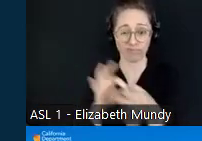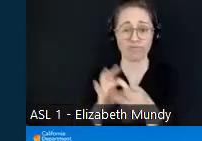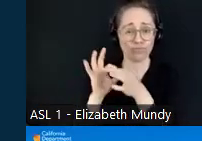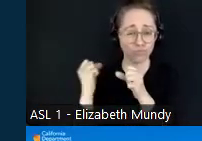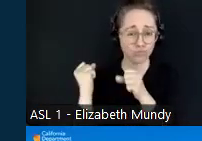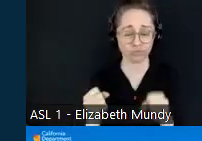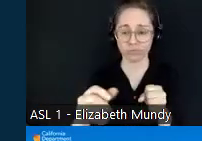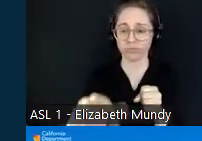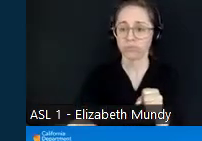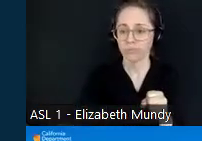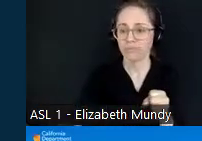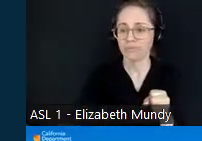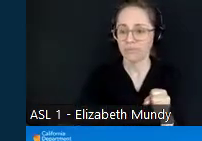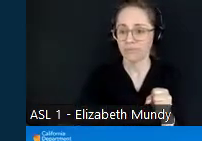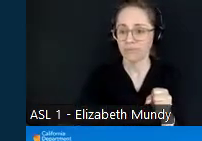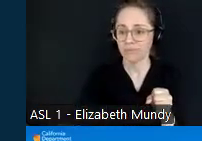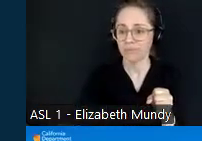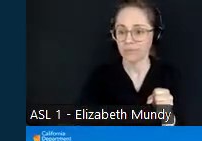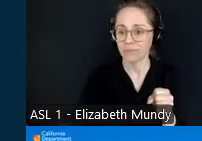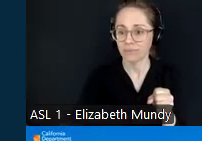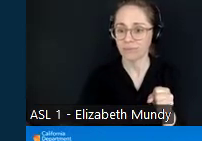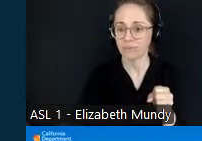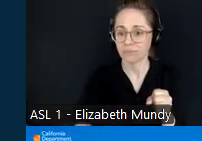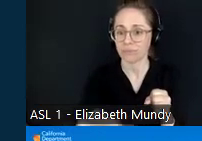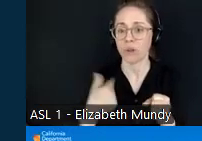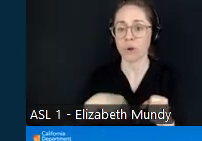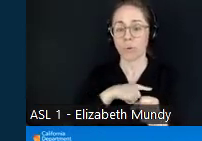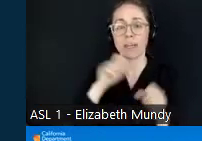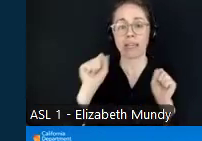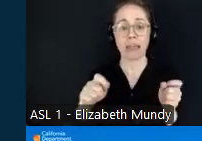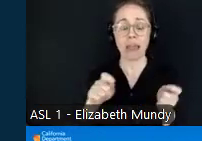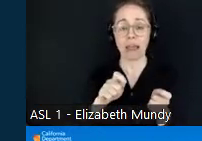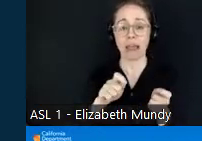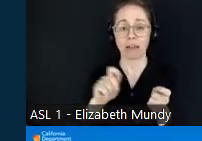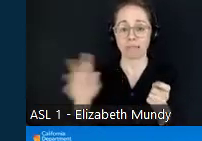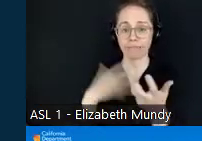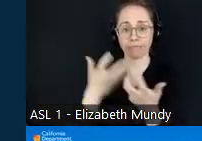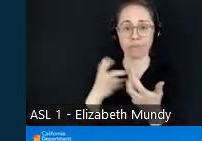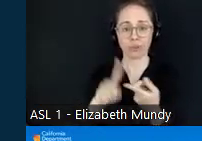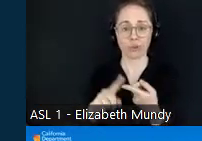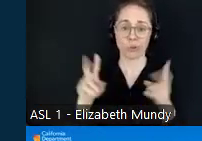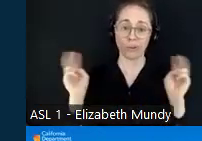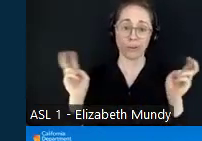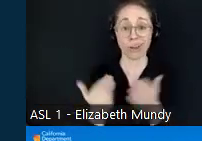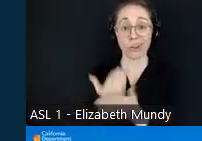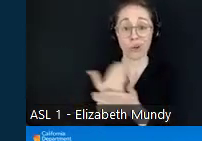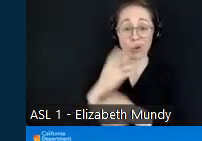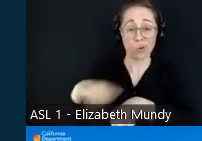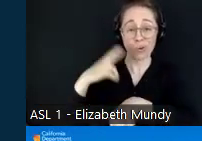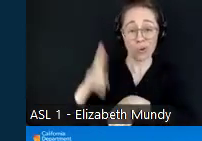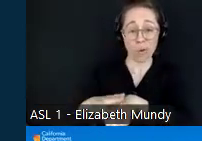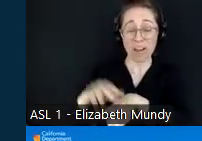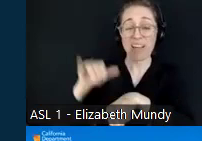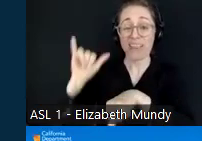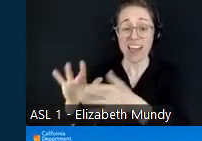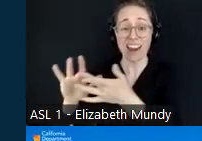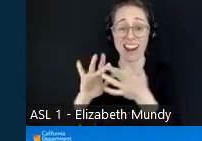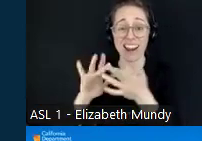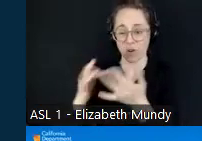adapt to the new normal. What we have today in 2024 is very different from the network that was first established 50 years